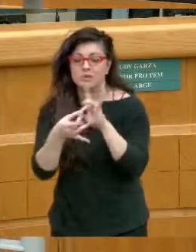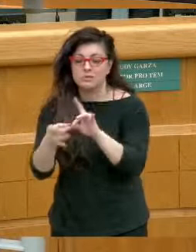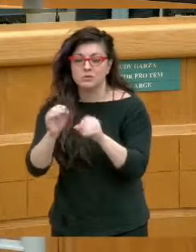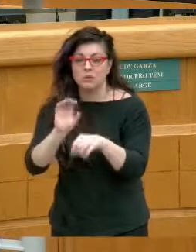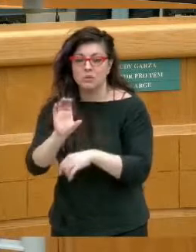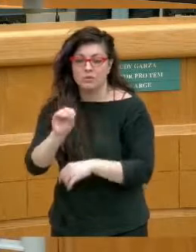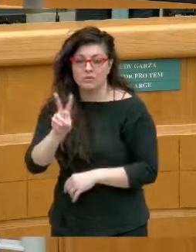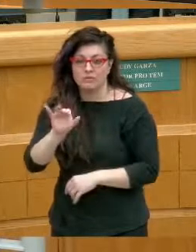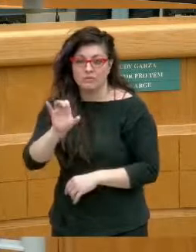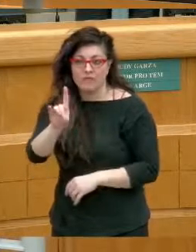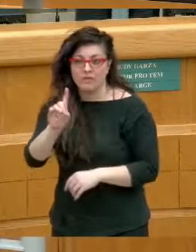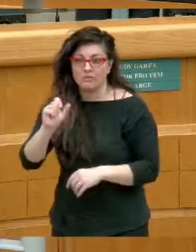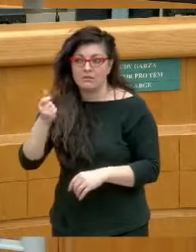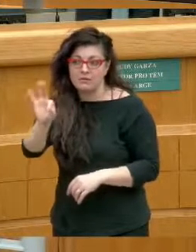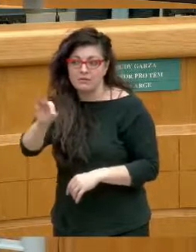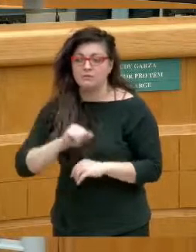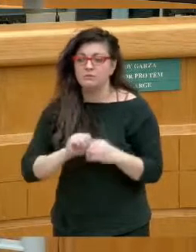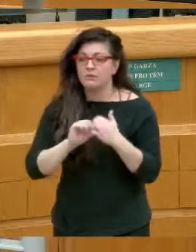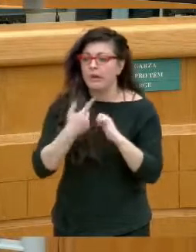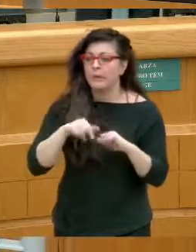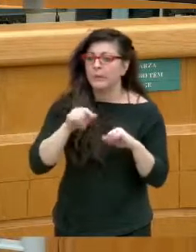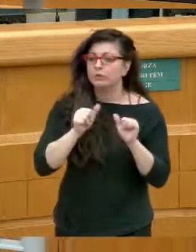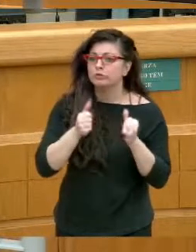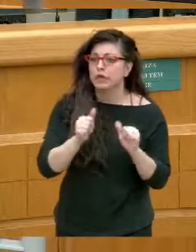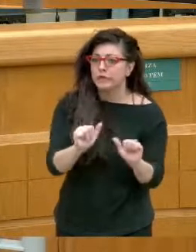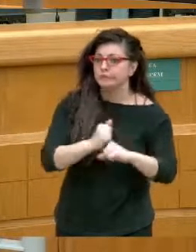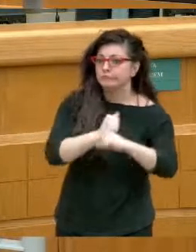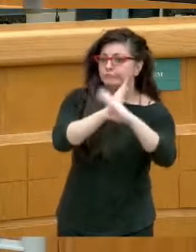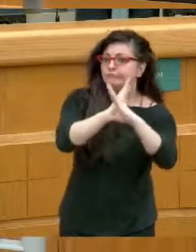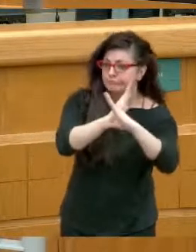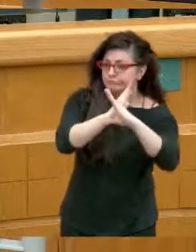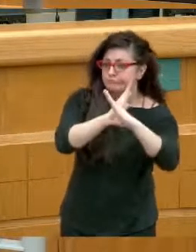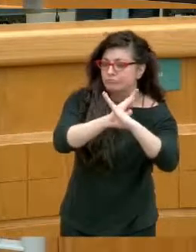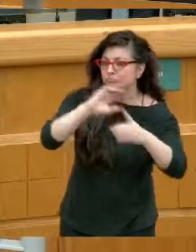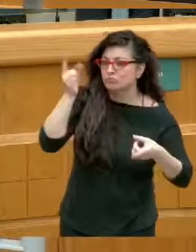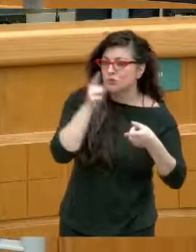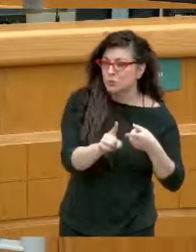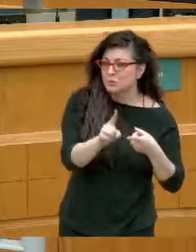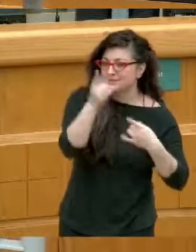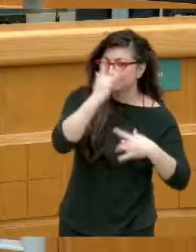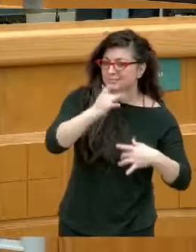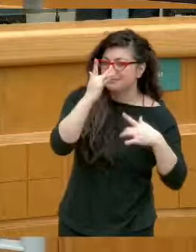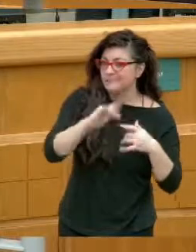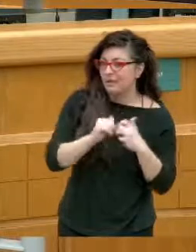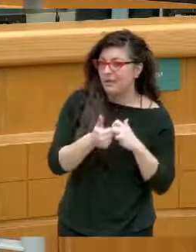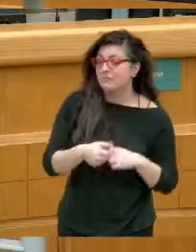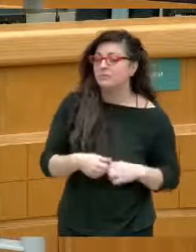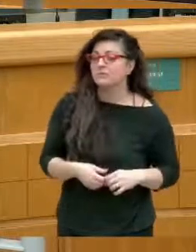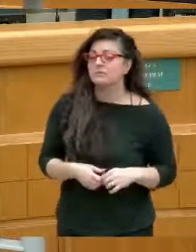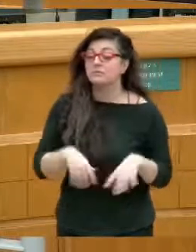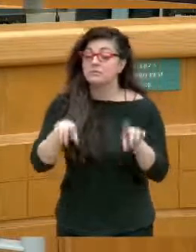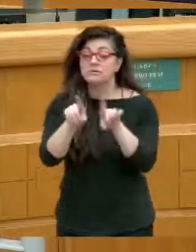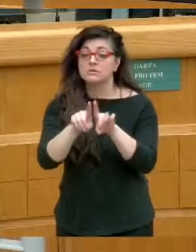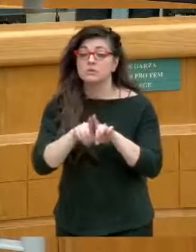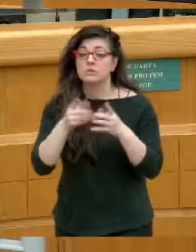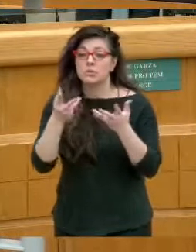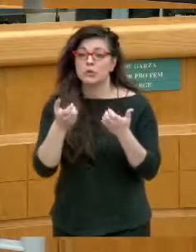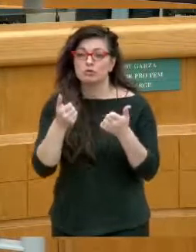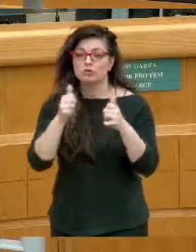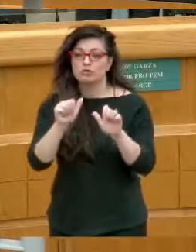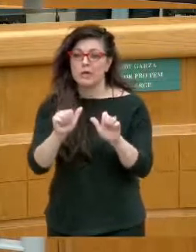taken to mitigate the effects of COVID-19 in the Coastal Bend area, and two, to enable